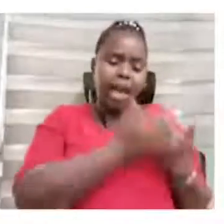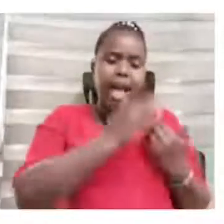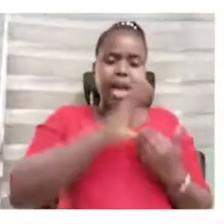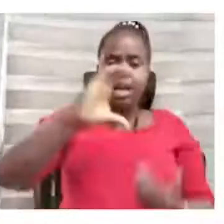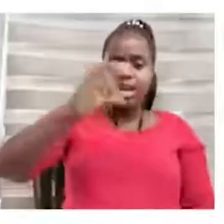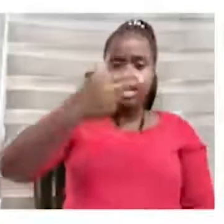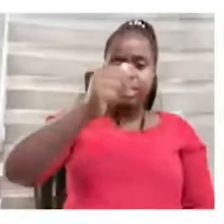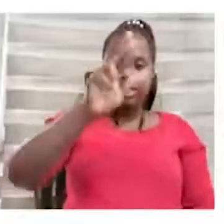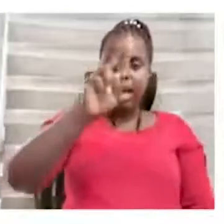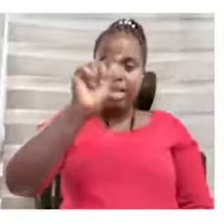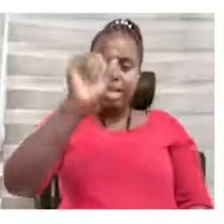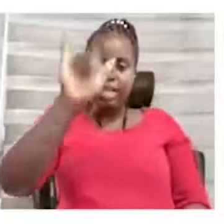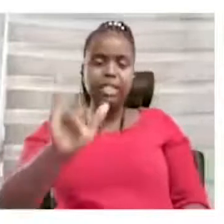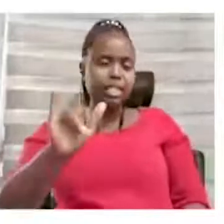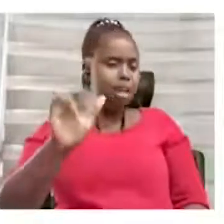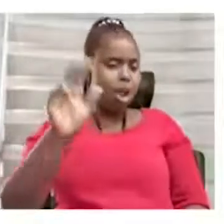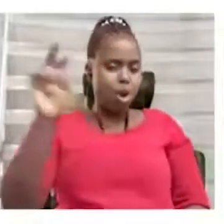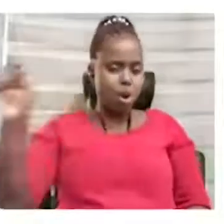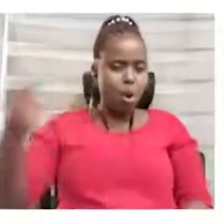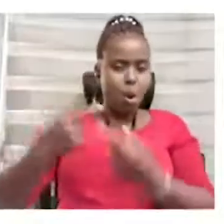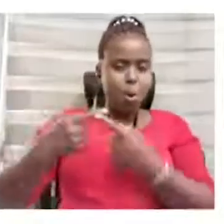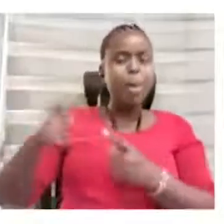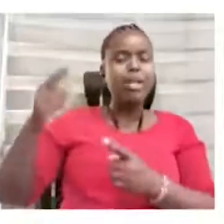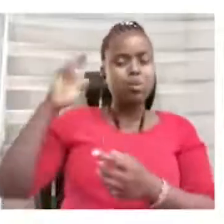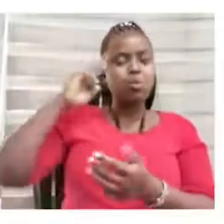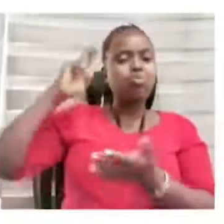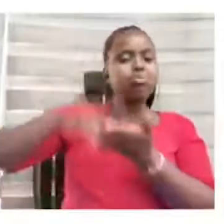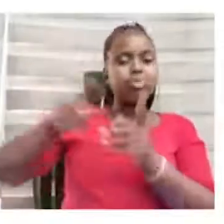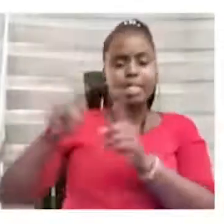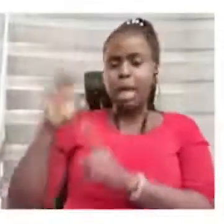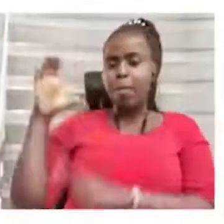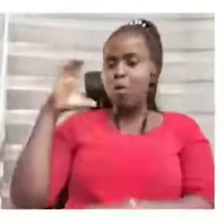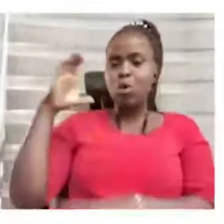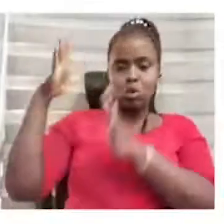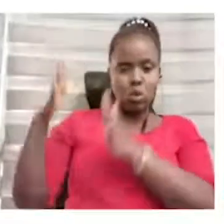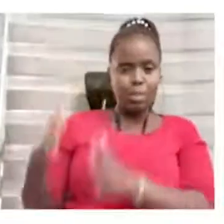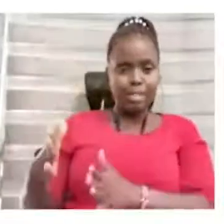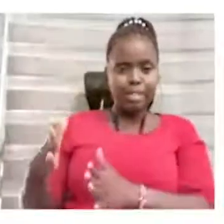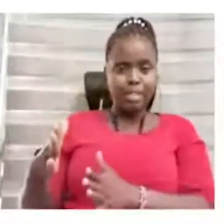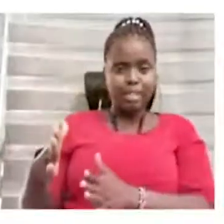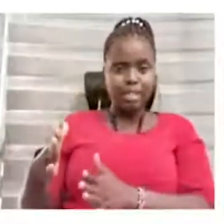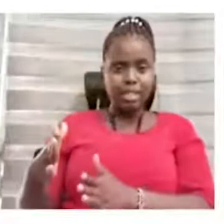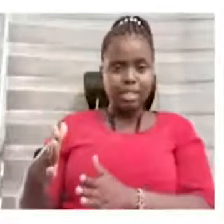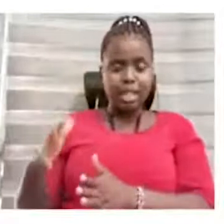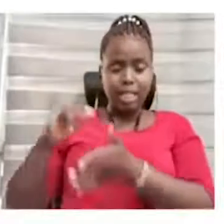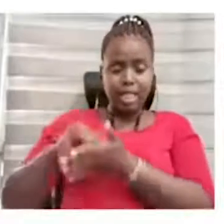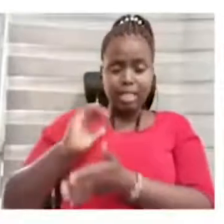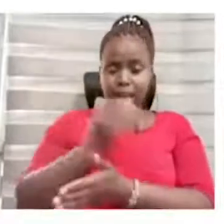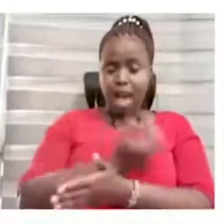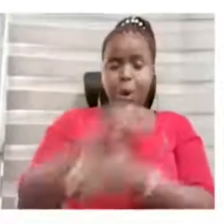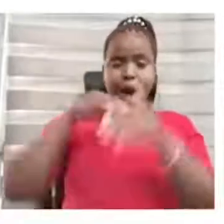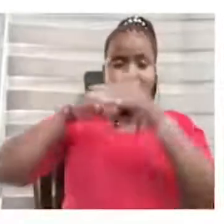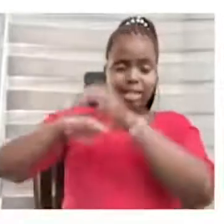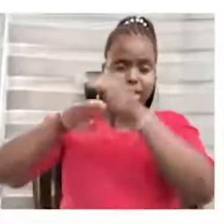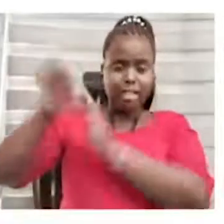really, really regard them as consumers. And that's why, for example, our accessibility office